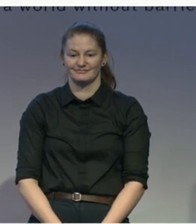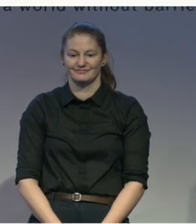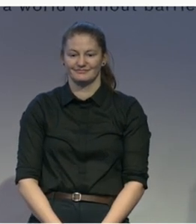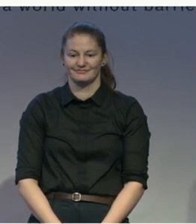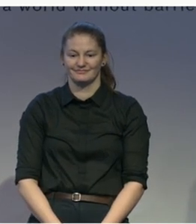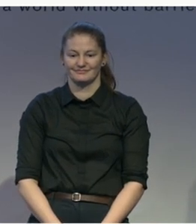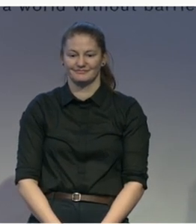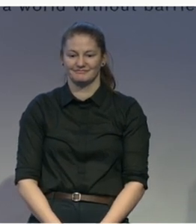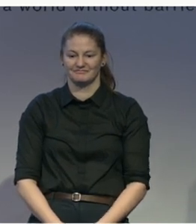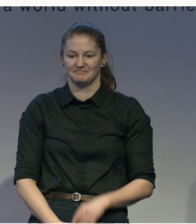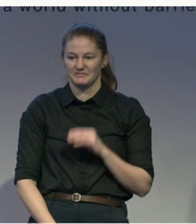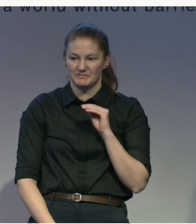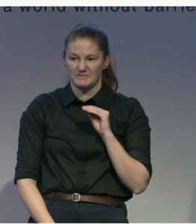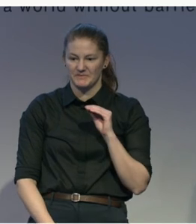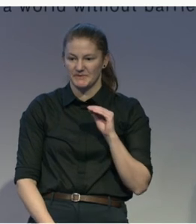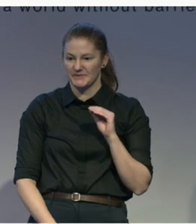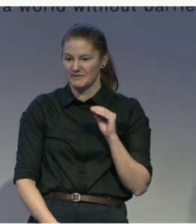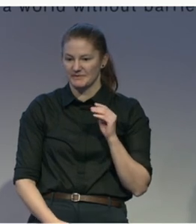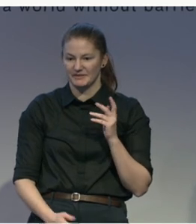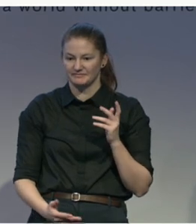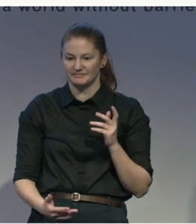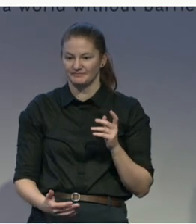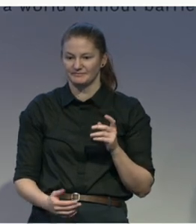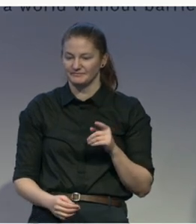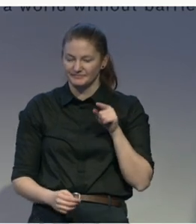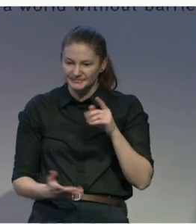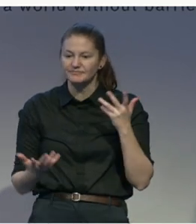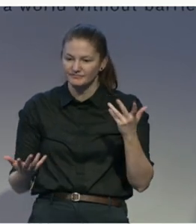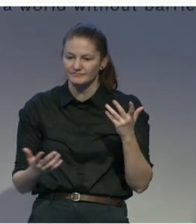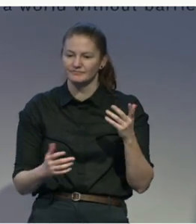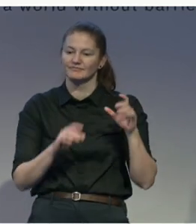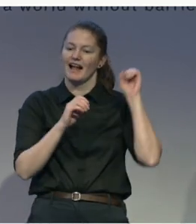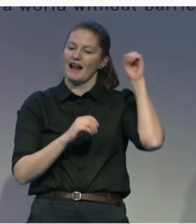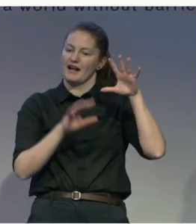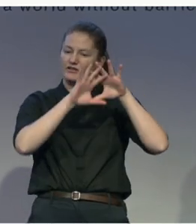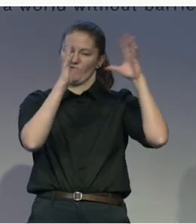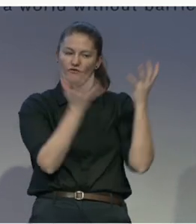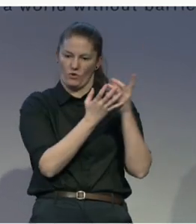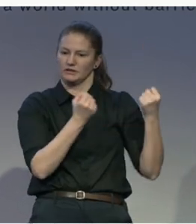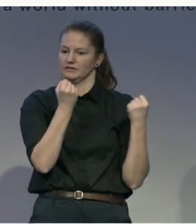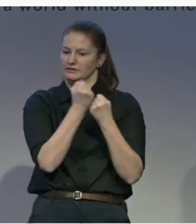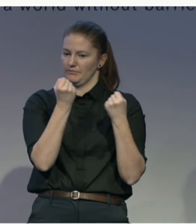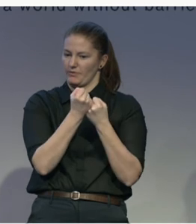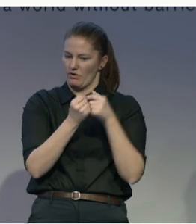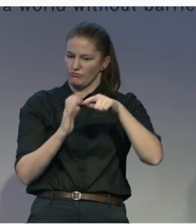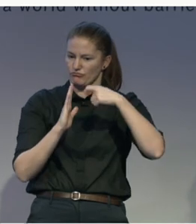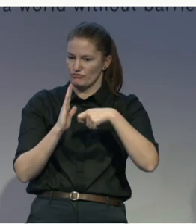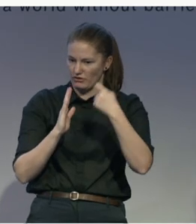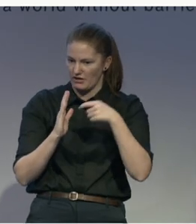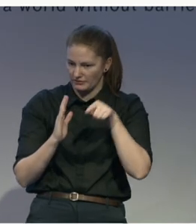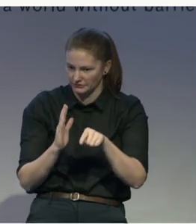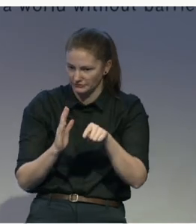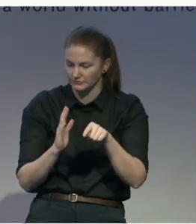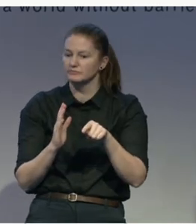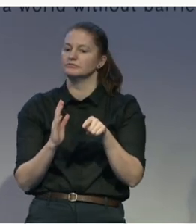by Life for the World. And we are really appreciated that the